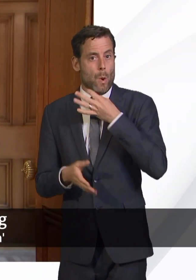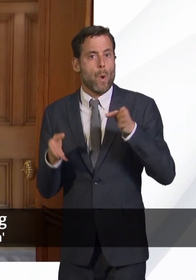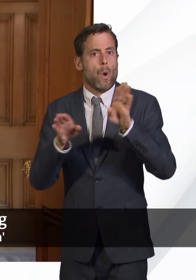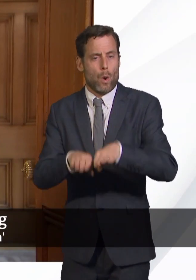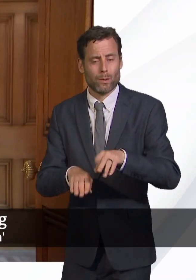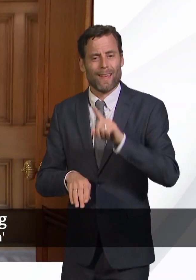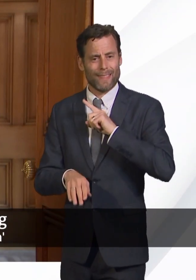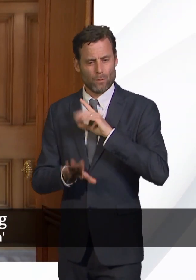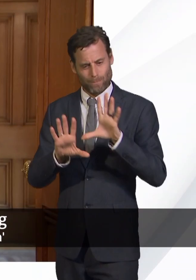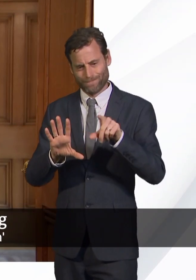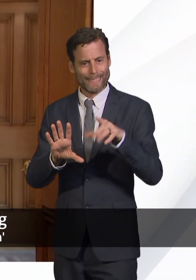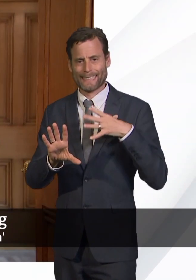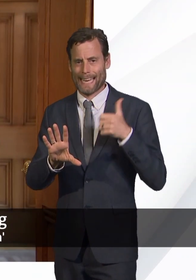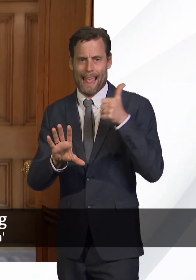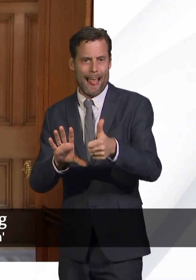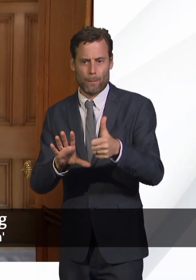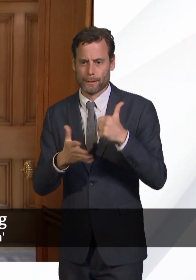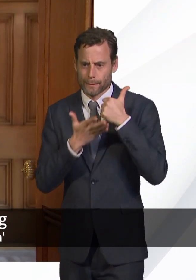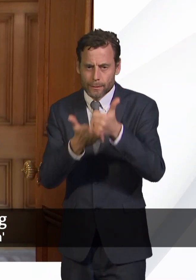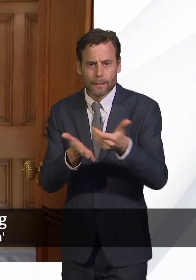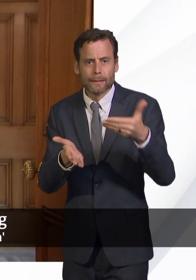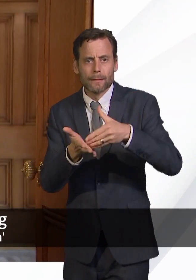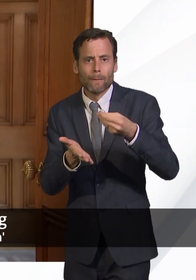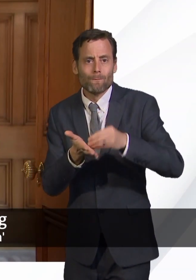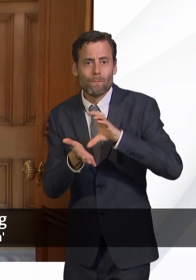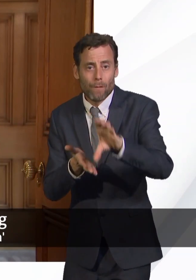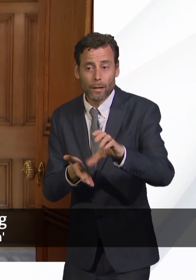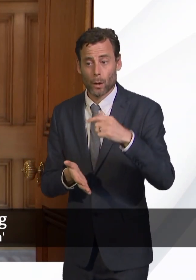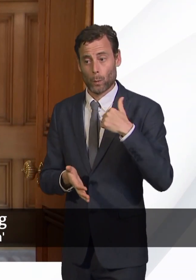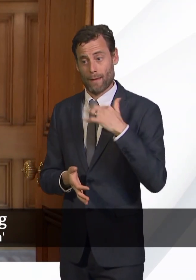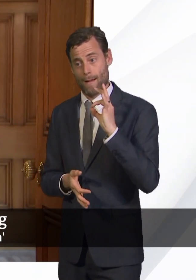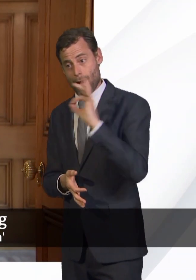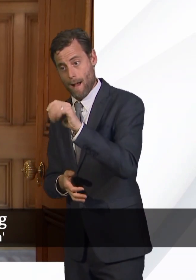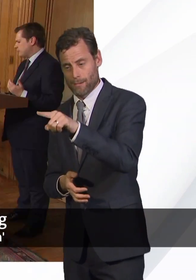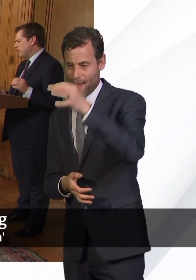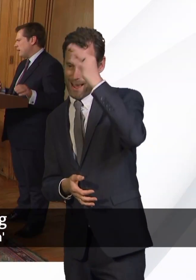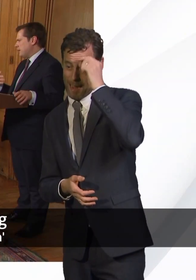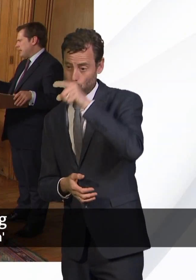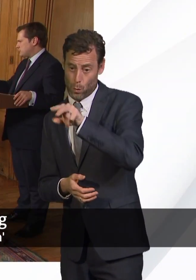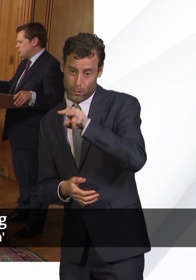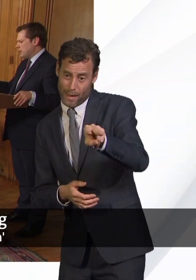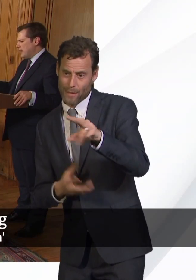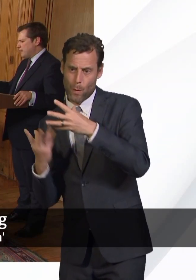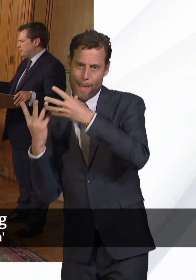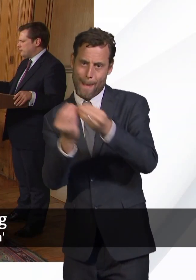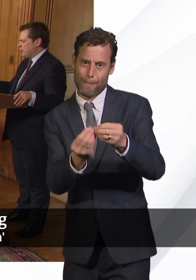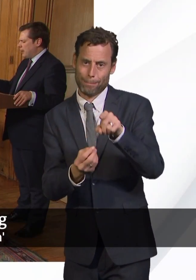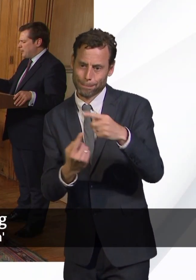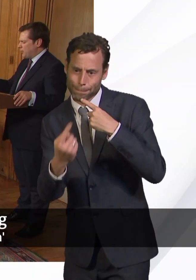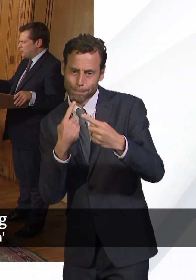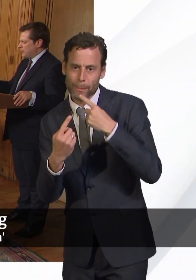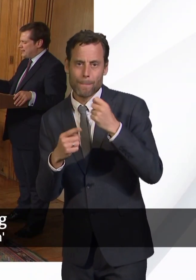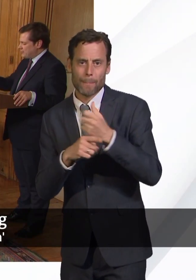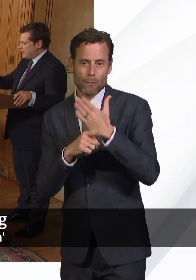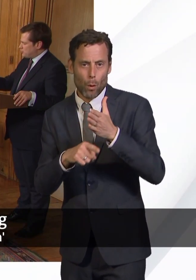Councils are under a lot of pressure, and we're asking a lot of them to do a whole range of tasks to support us in the national effort at